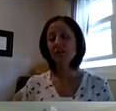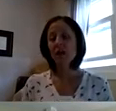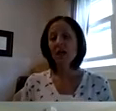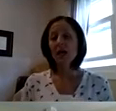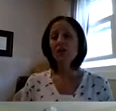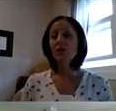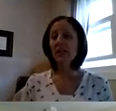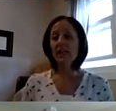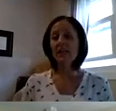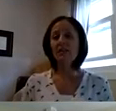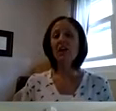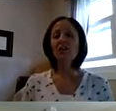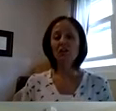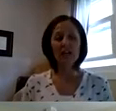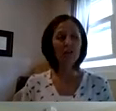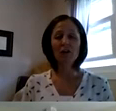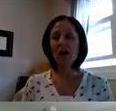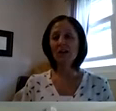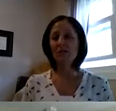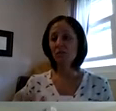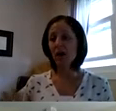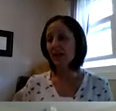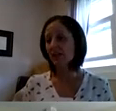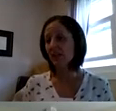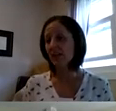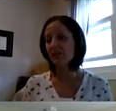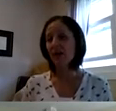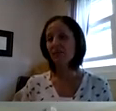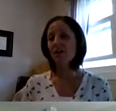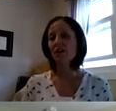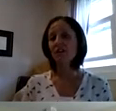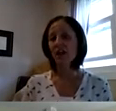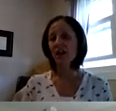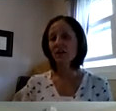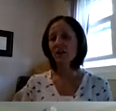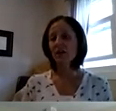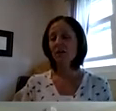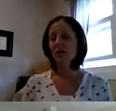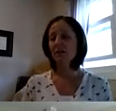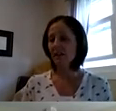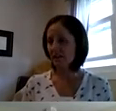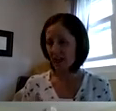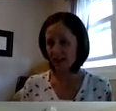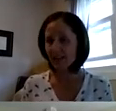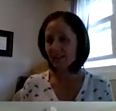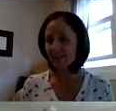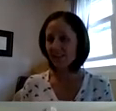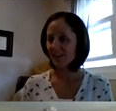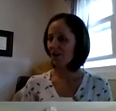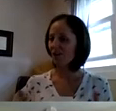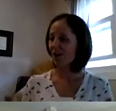applications, you'll get in and kind of look around and probably get to the end of the application and say, is that it?